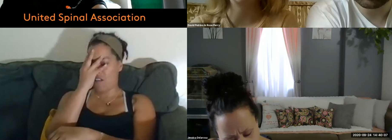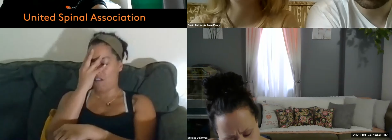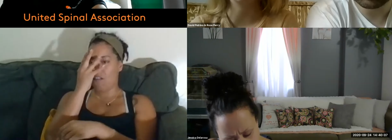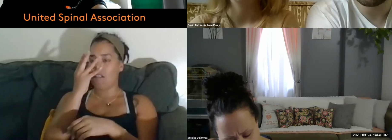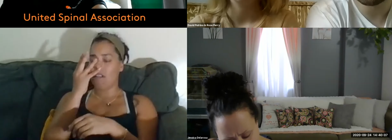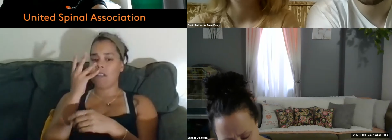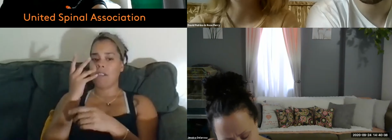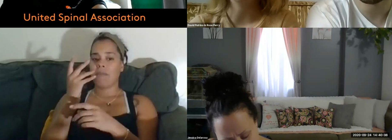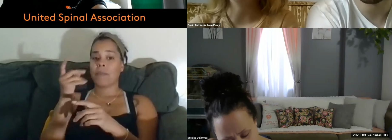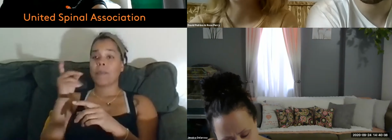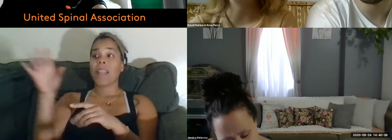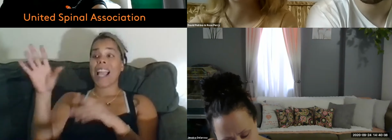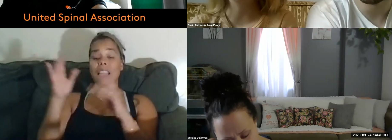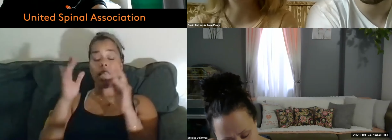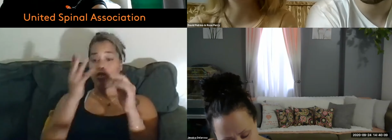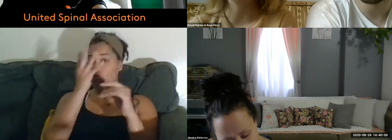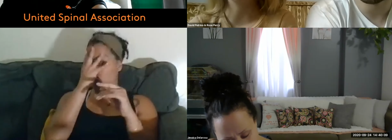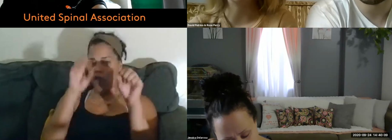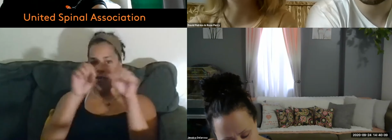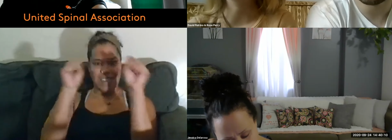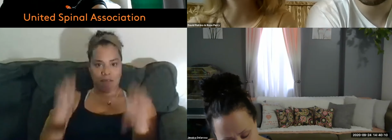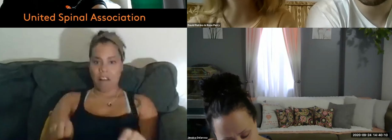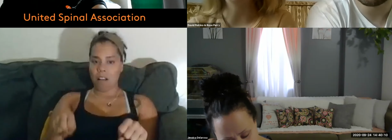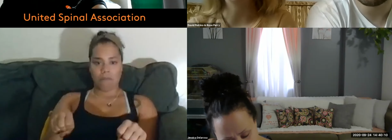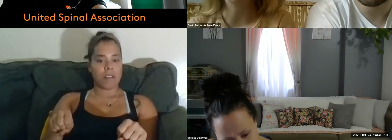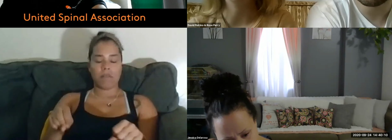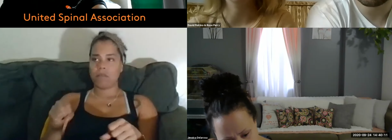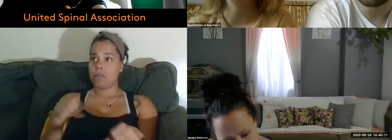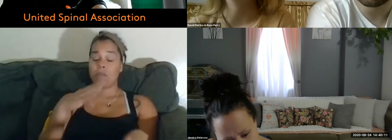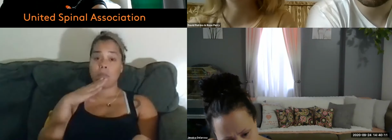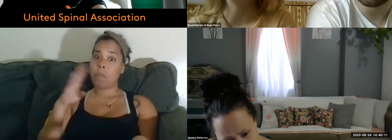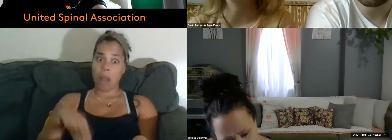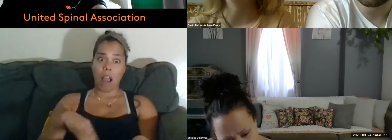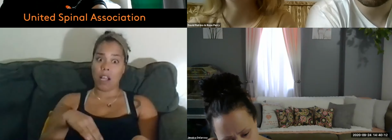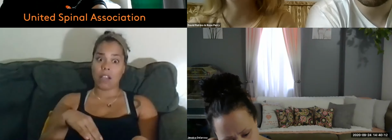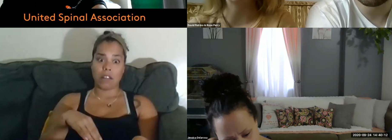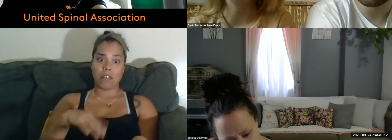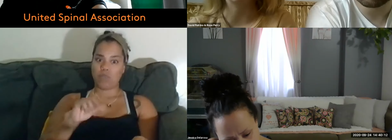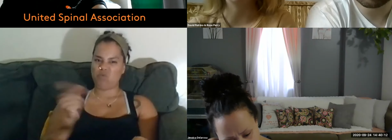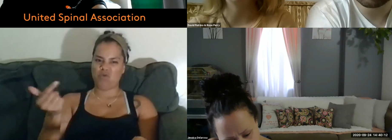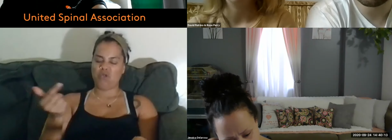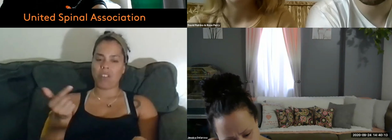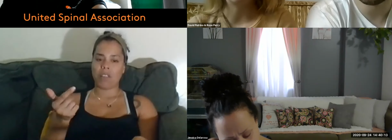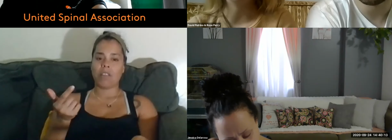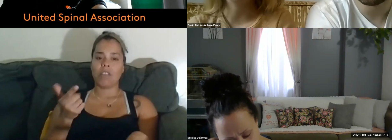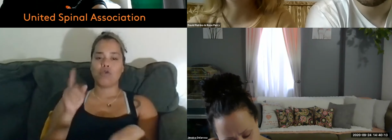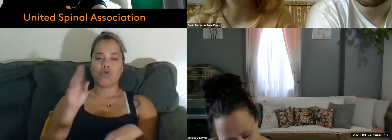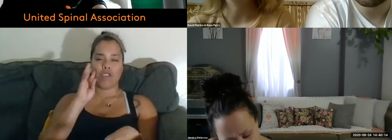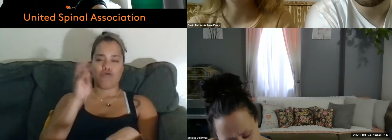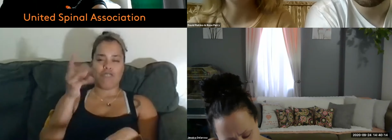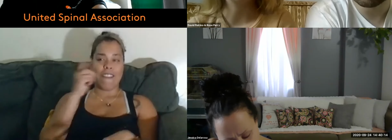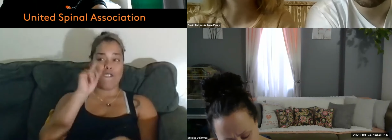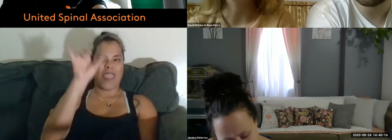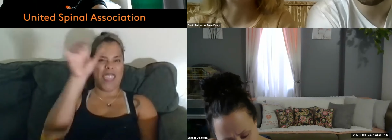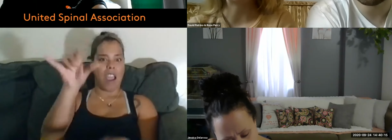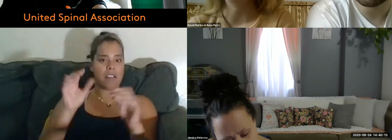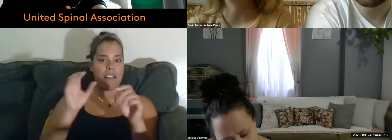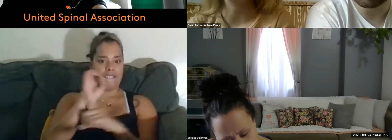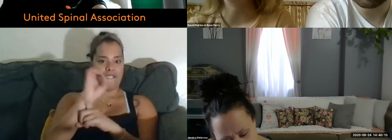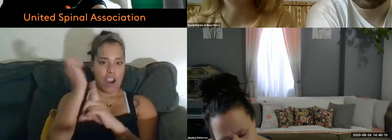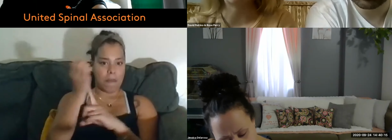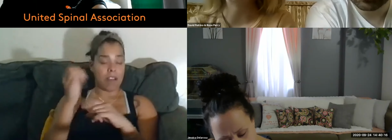low bandwidth. So they designed it to be very resilient to a really low bandwidth internet environment. And it works really well. Like,